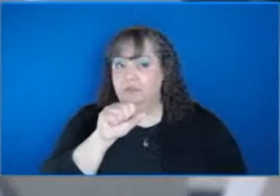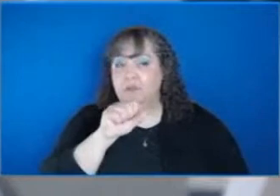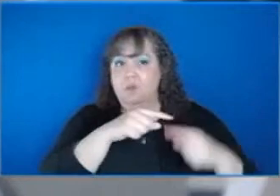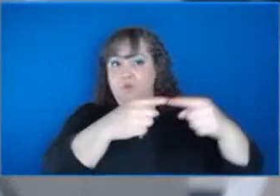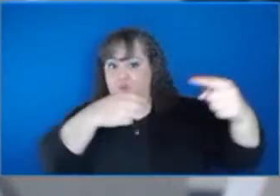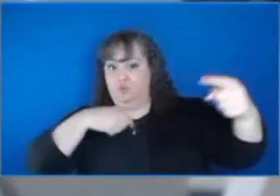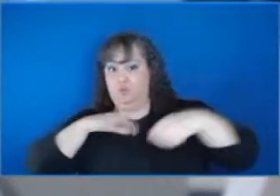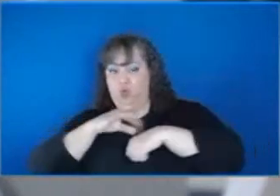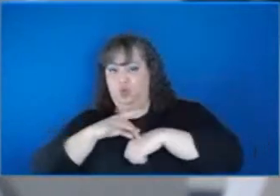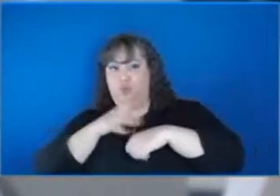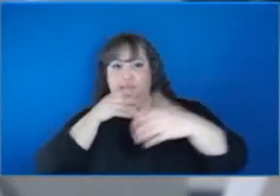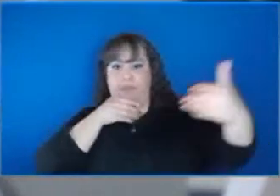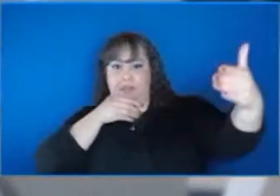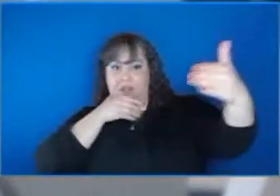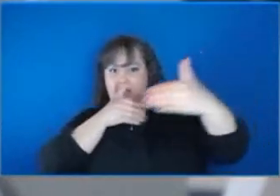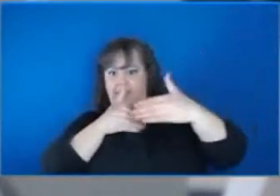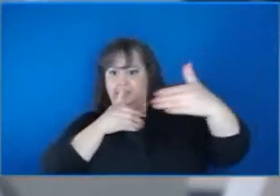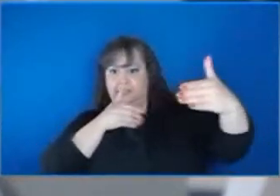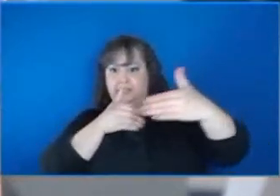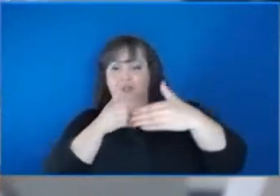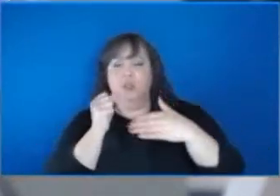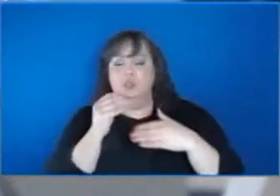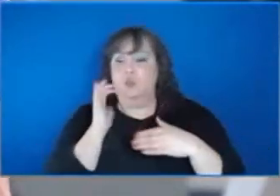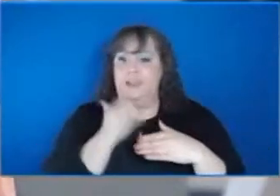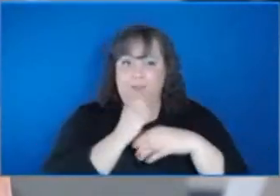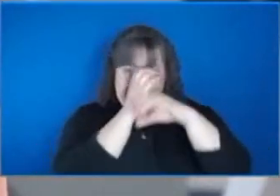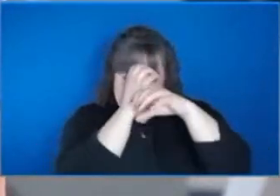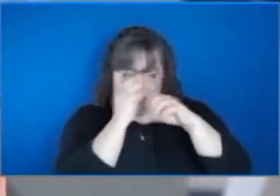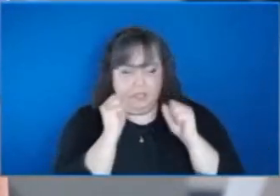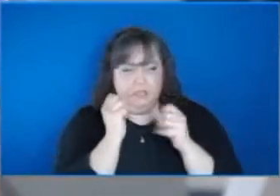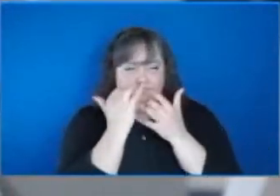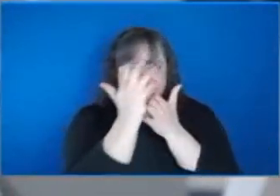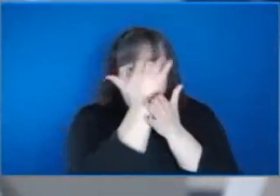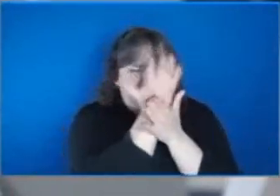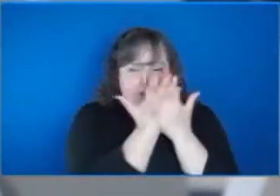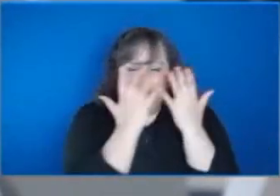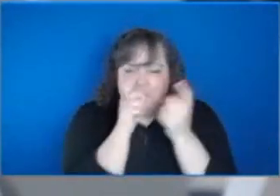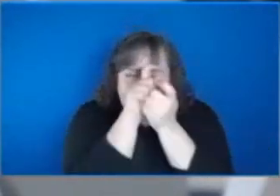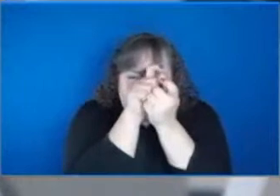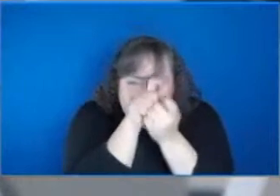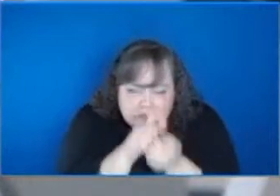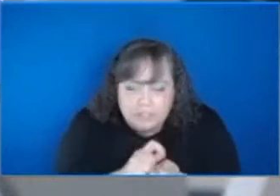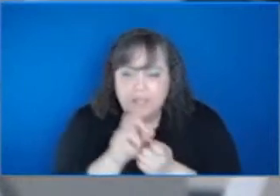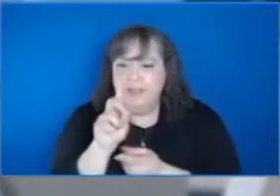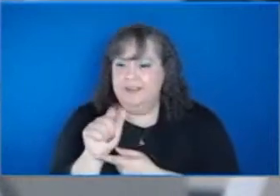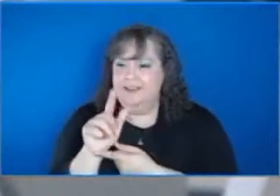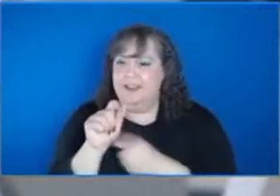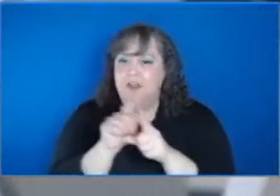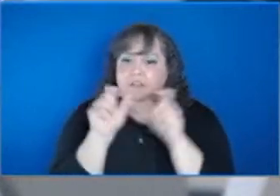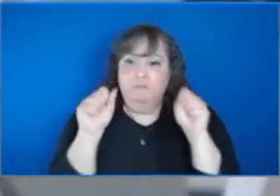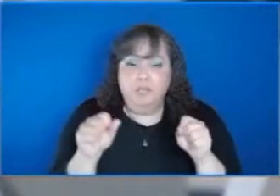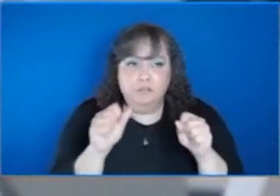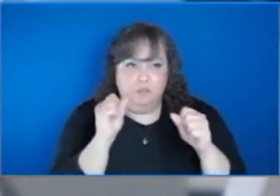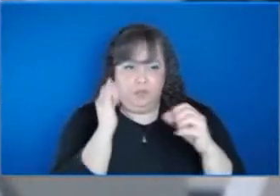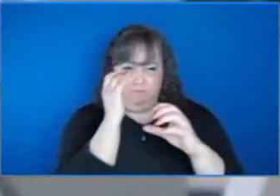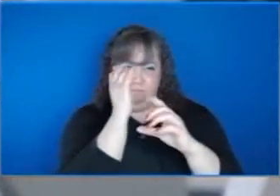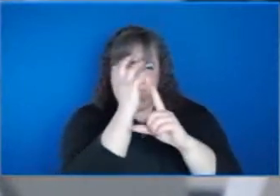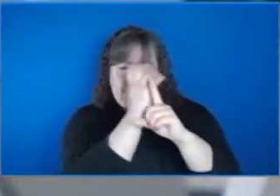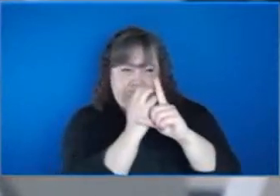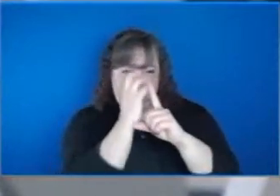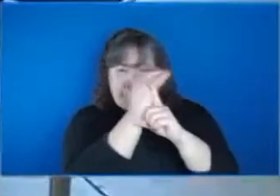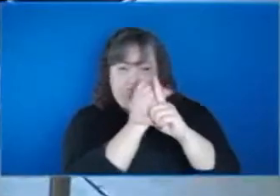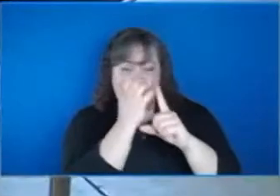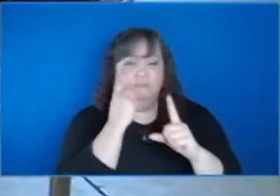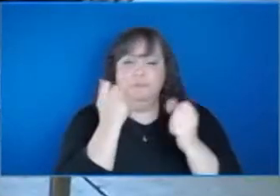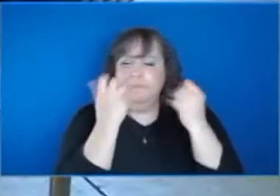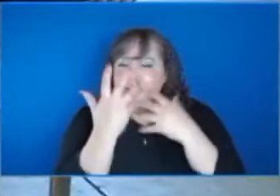most precise data that they possibly can. They'll be able to observe for months in order to really get a measure of how much we deflected this asteroid. So, and at